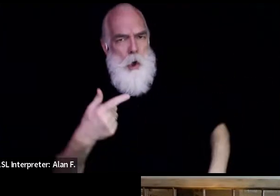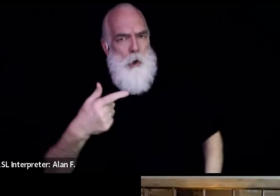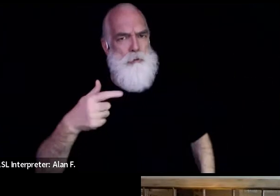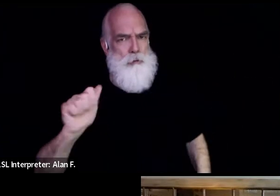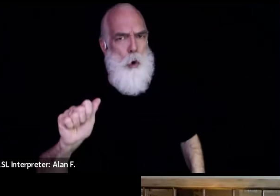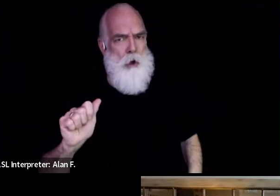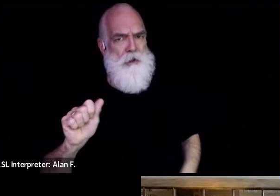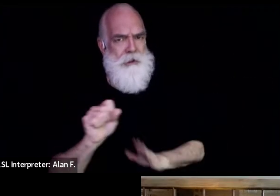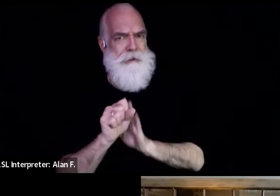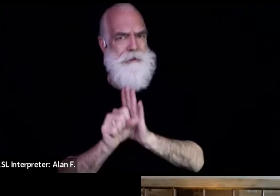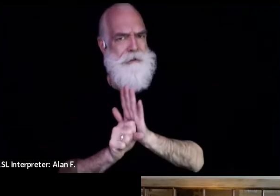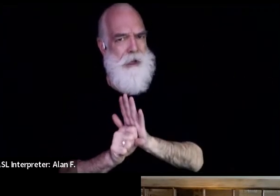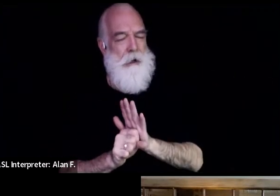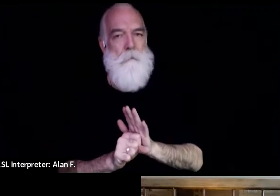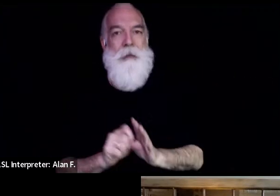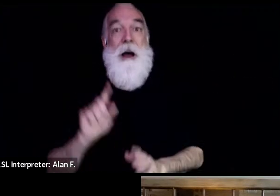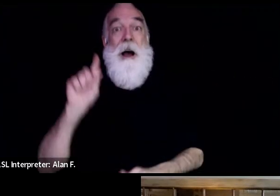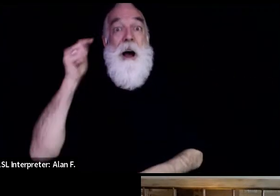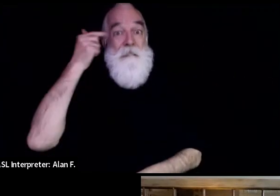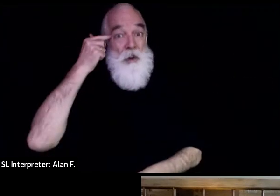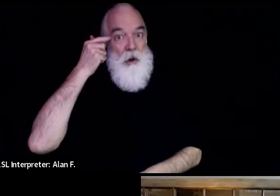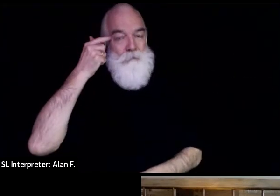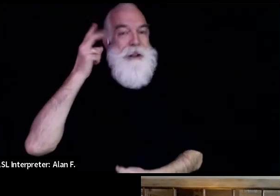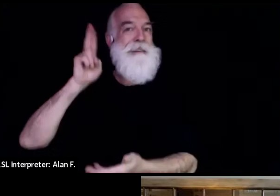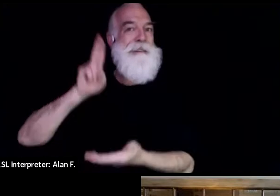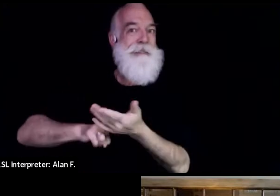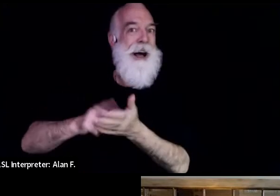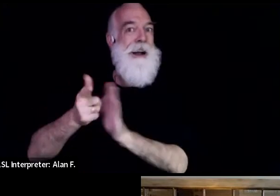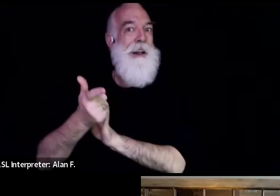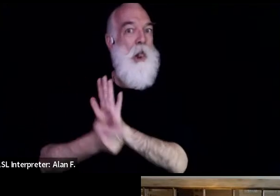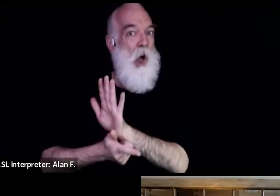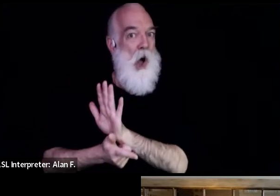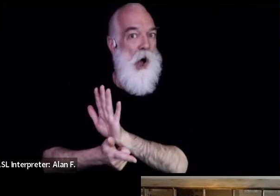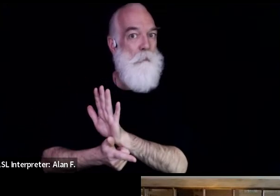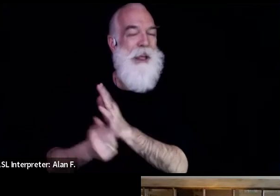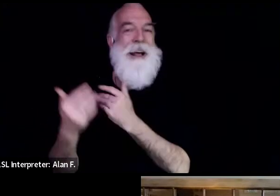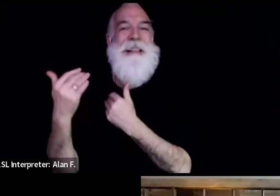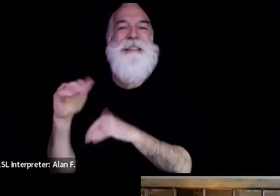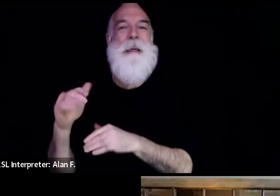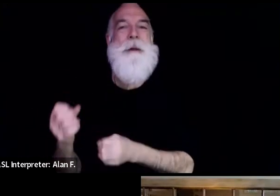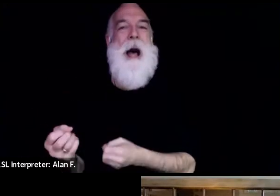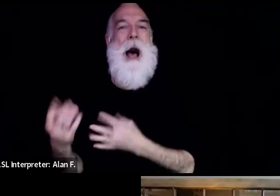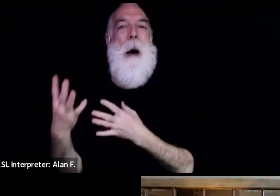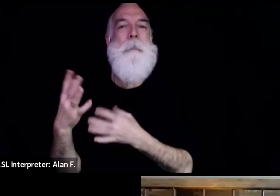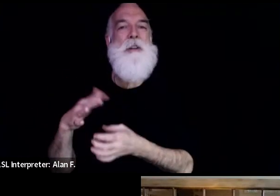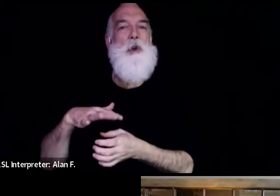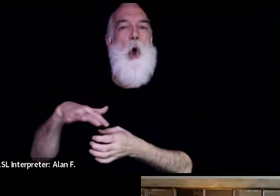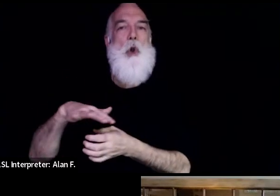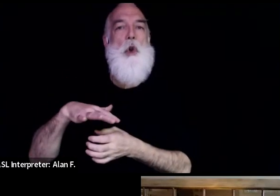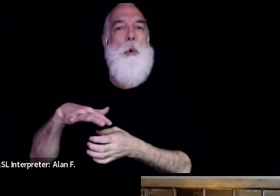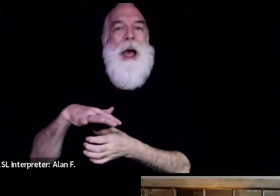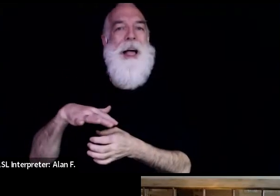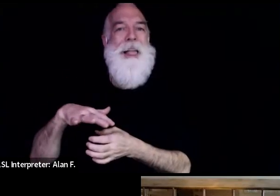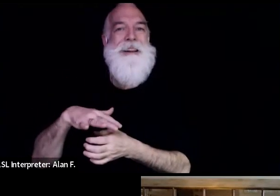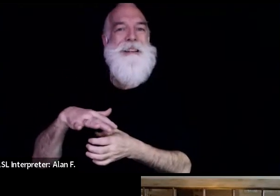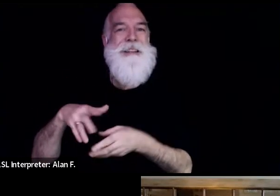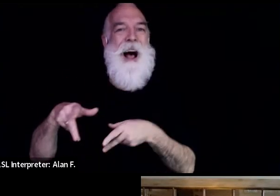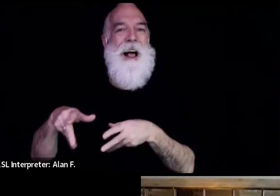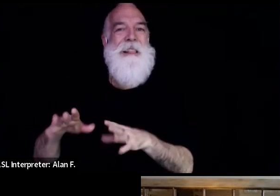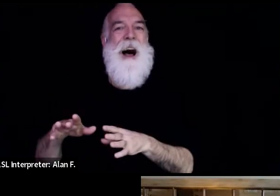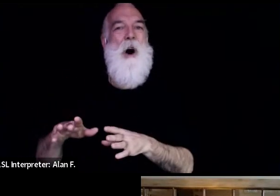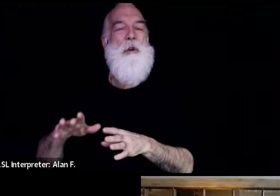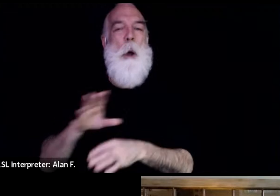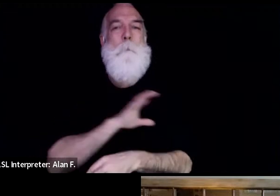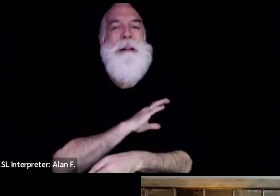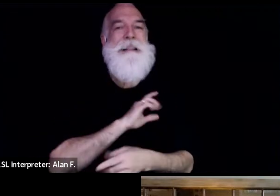the governor has signed a law even limiting how much localities can change their own police budgets, right?